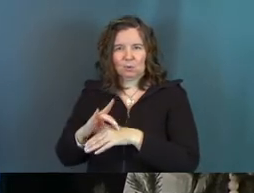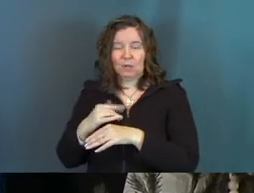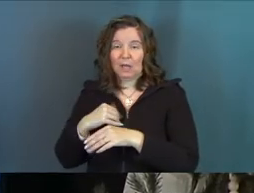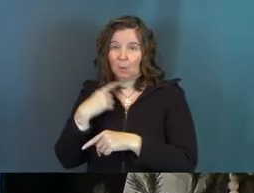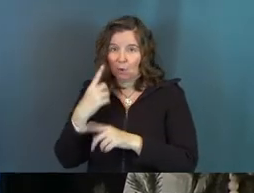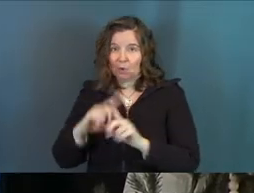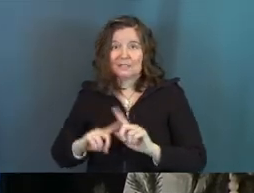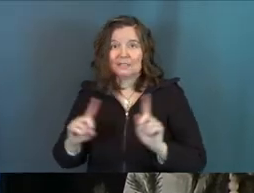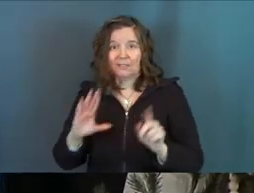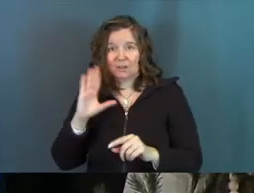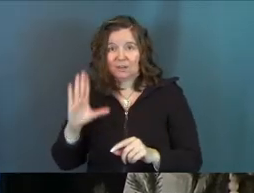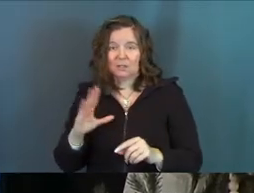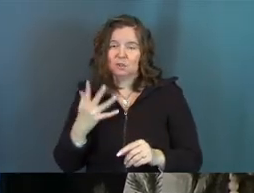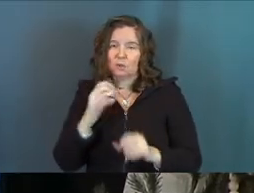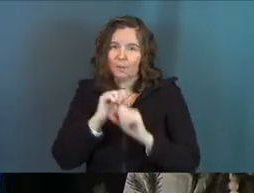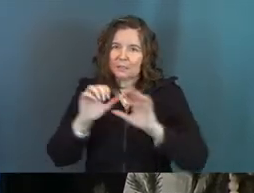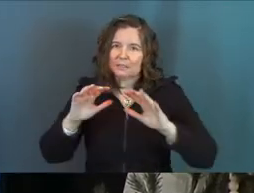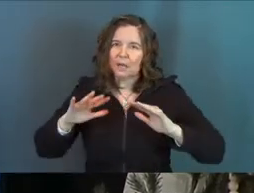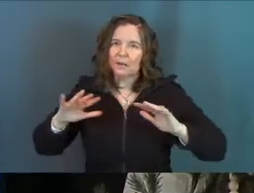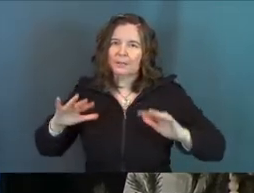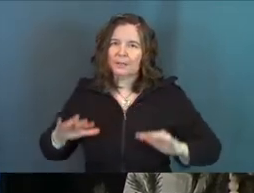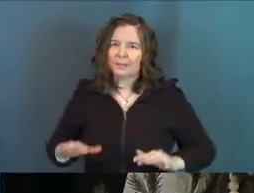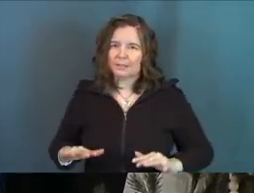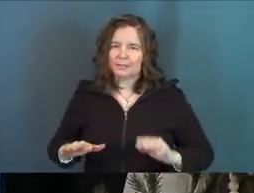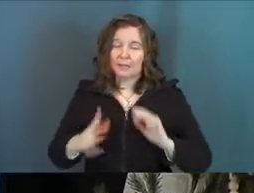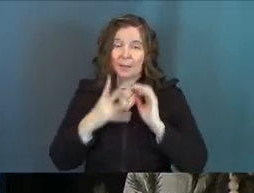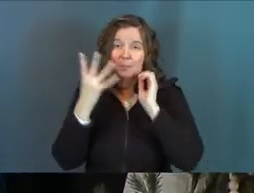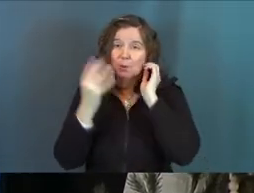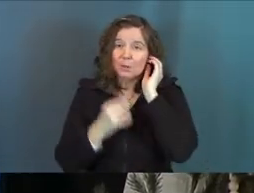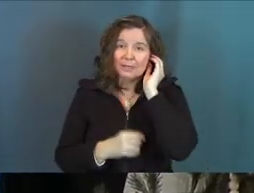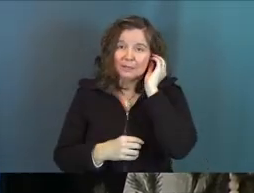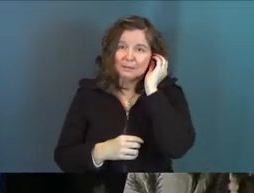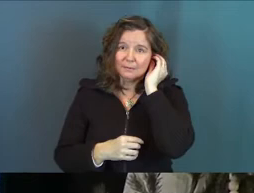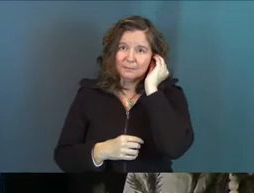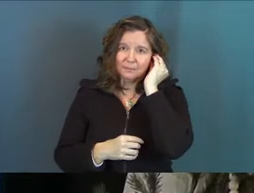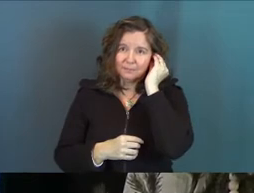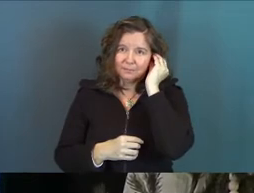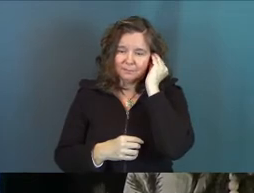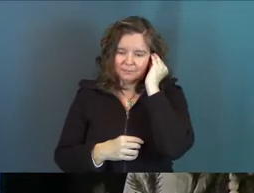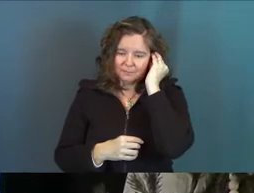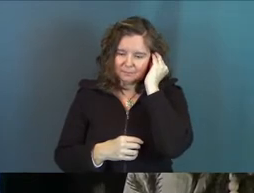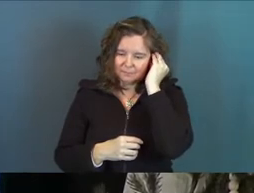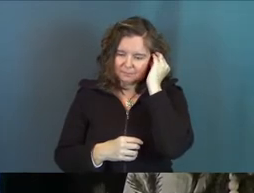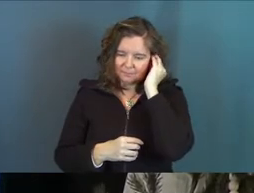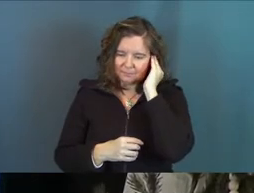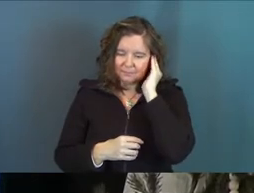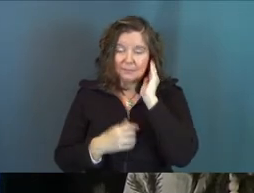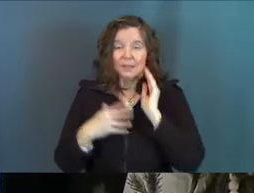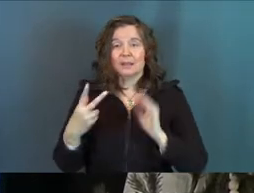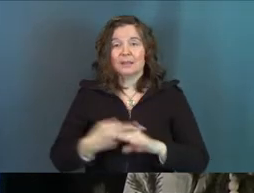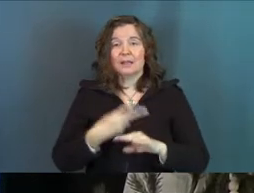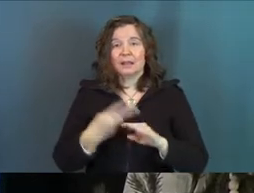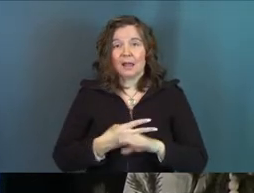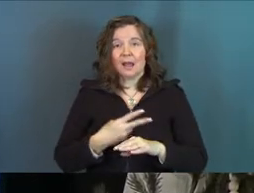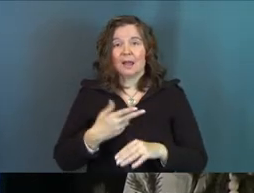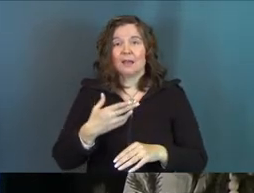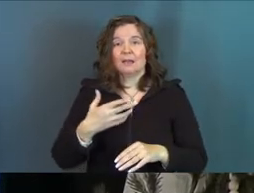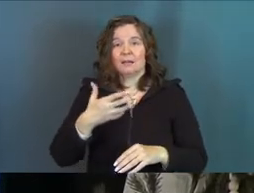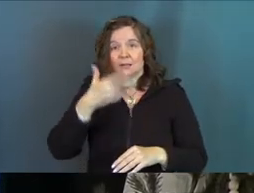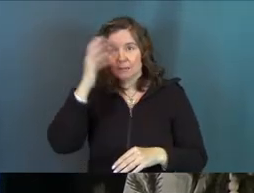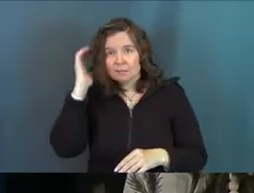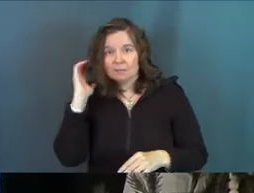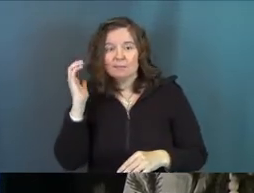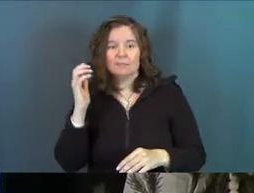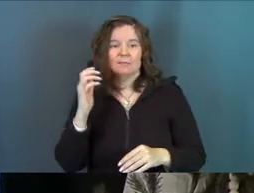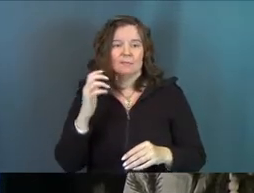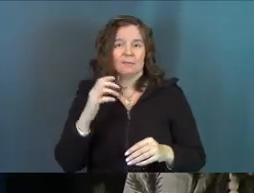going to look different. So much peace, just beauty that the lion and the lamb and the wolf and the lamb and the leopard and the baby